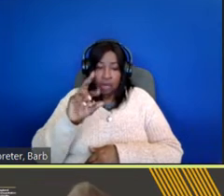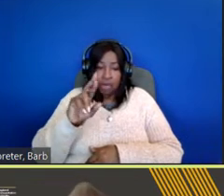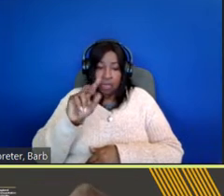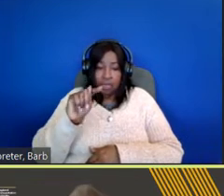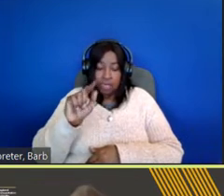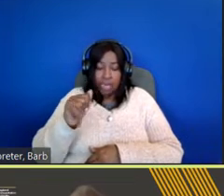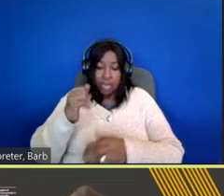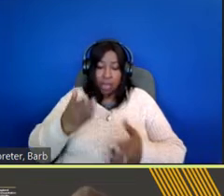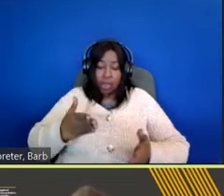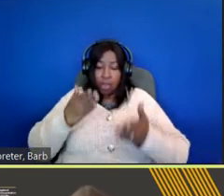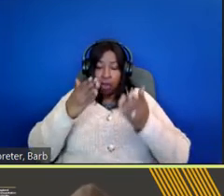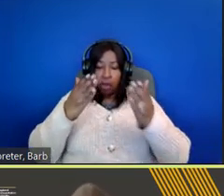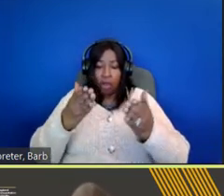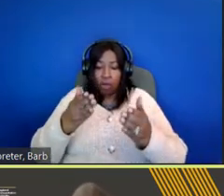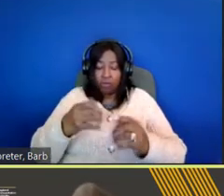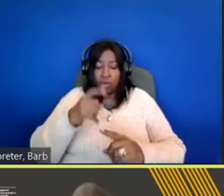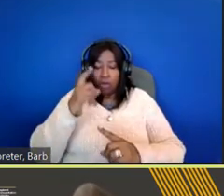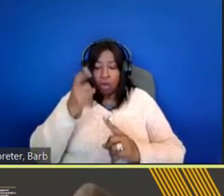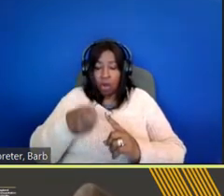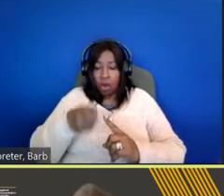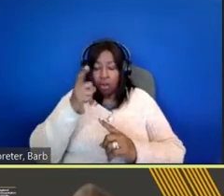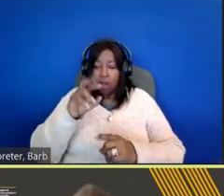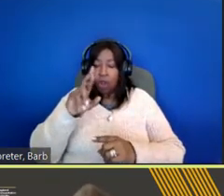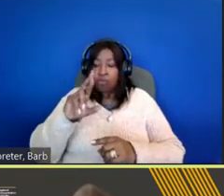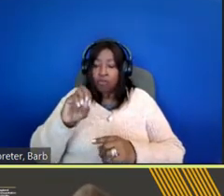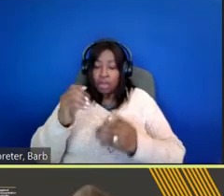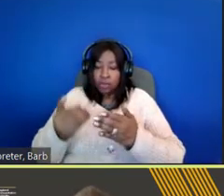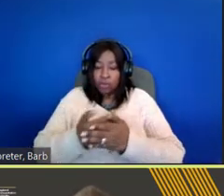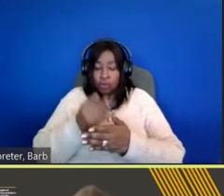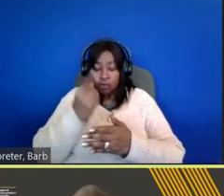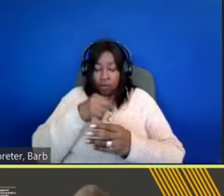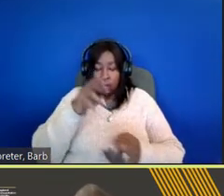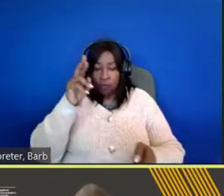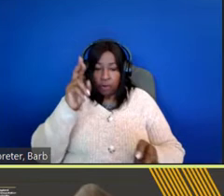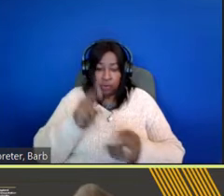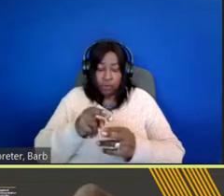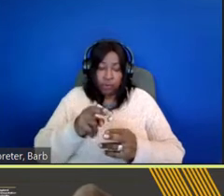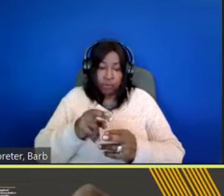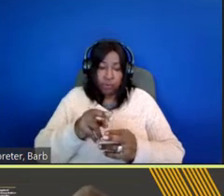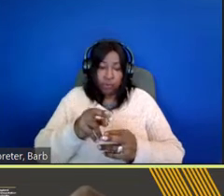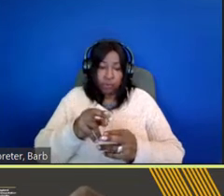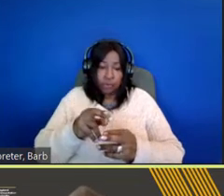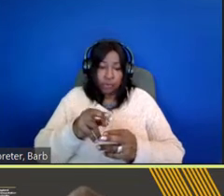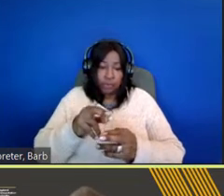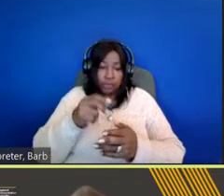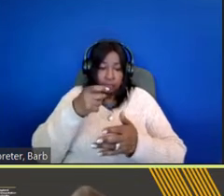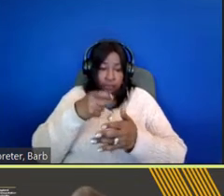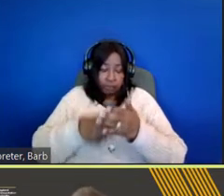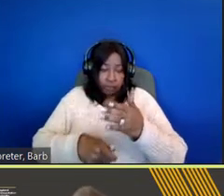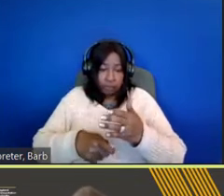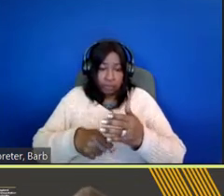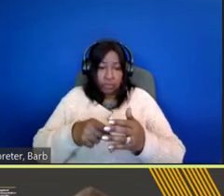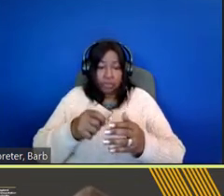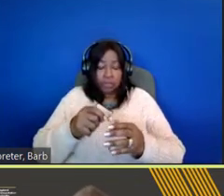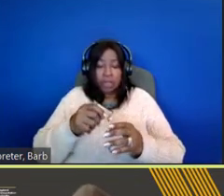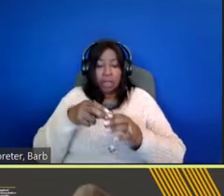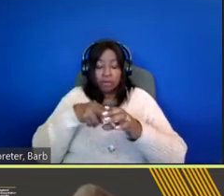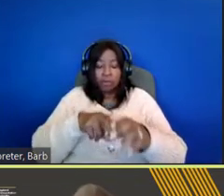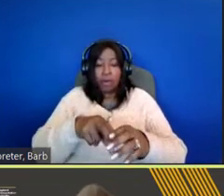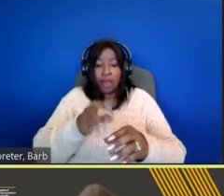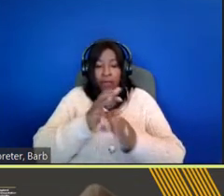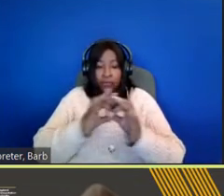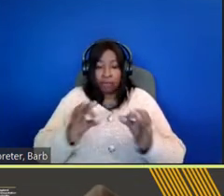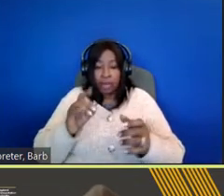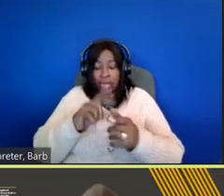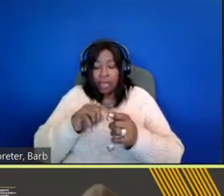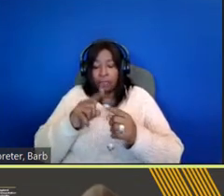offering auto renewals for reduced fare and ride-free permits. And in 2022, we resumed